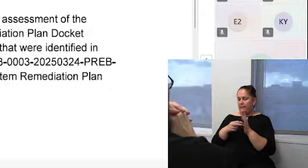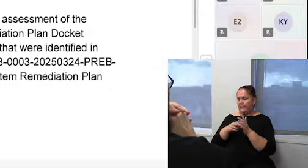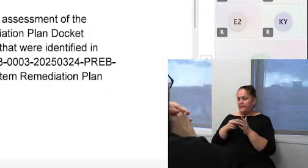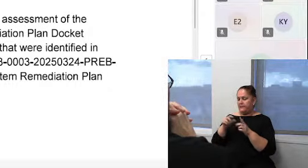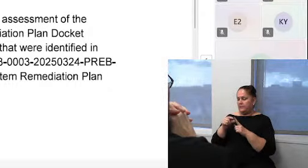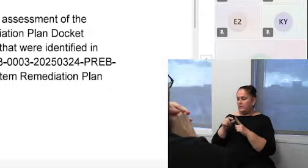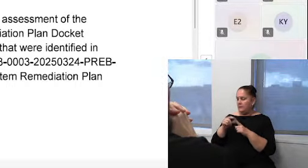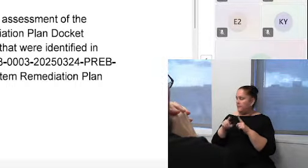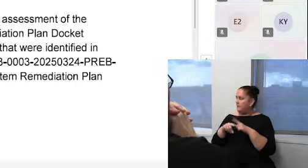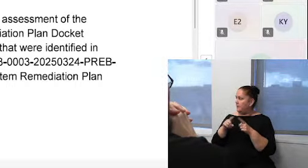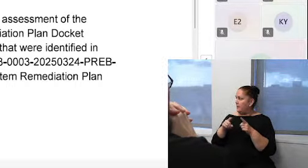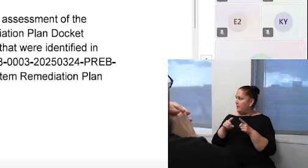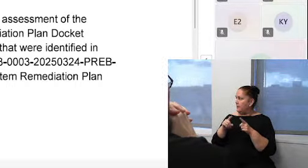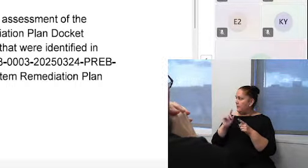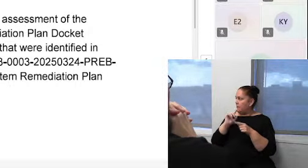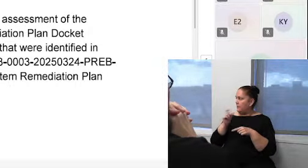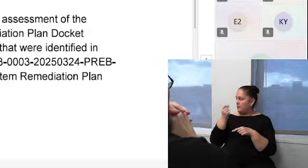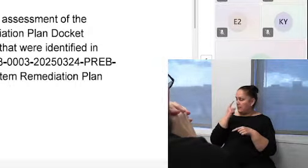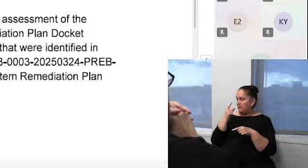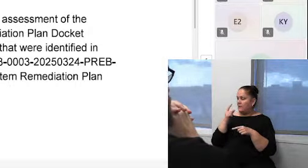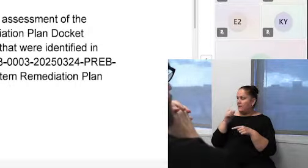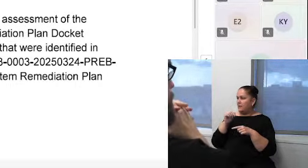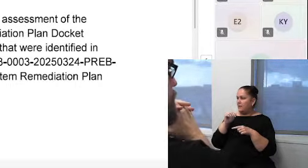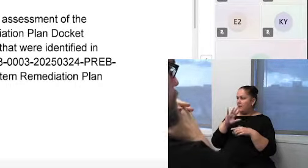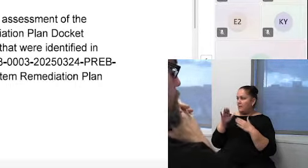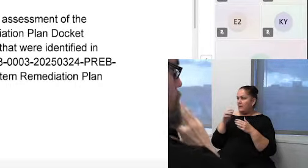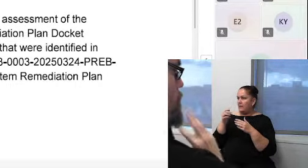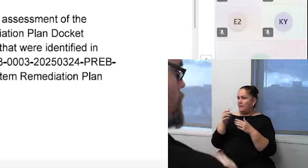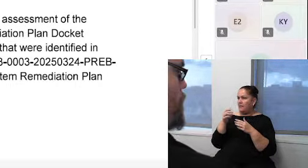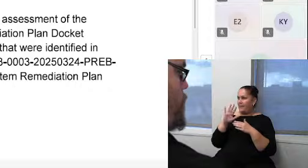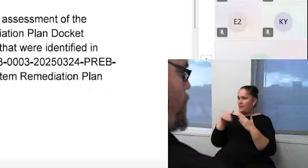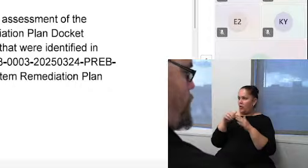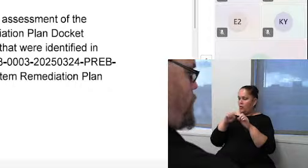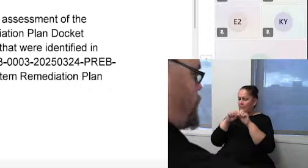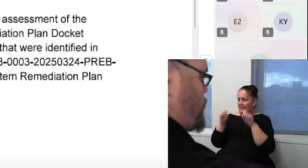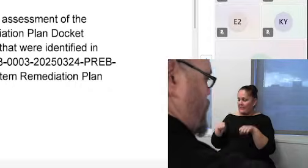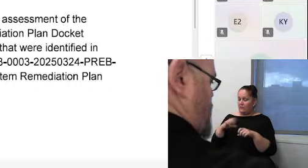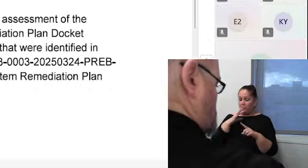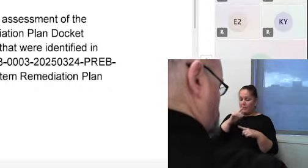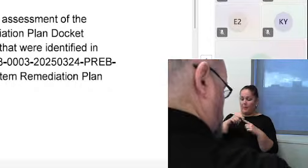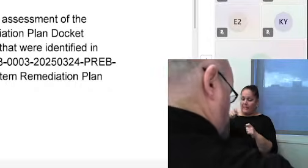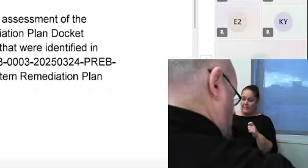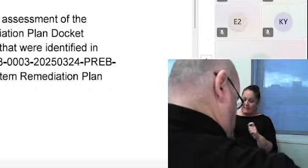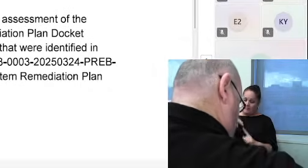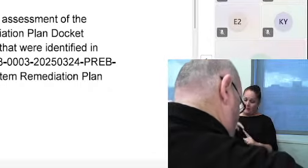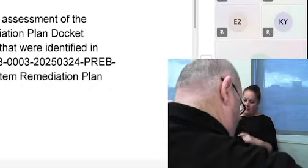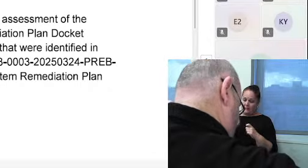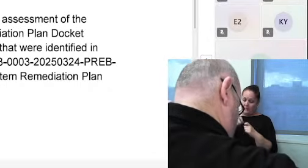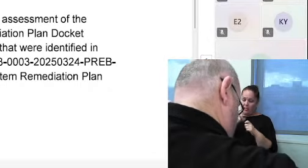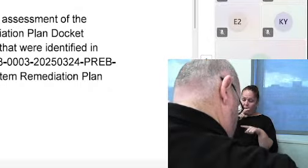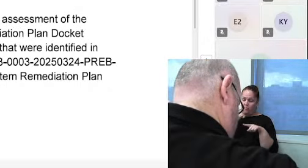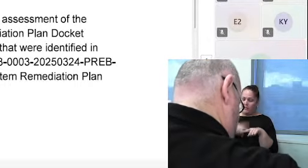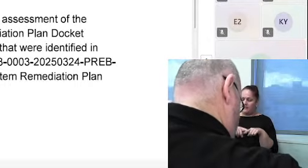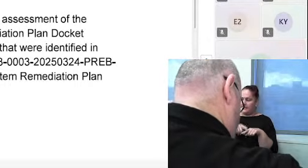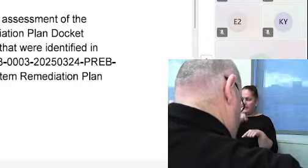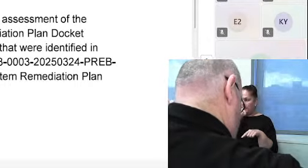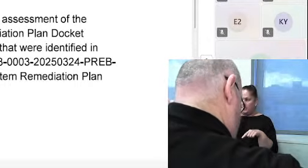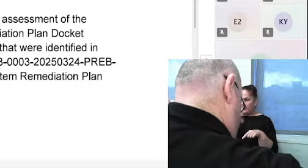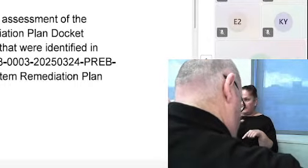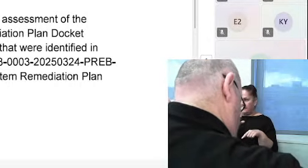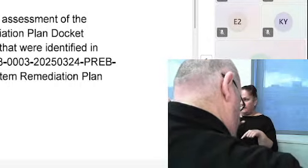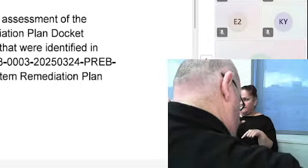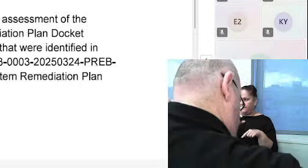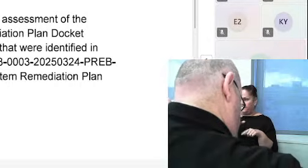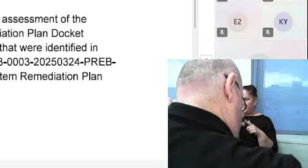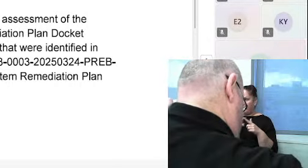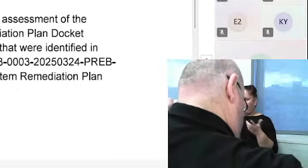term here, but in a technical basis is that have an understanding of the conditions of the entire system. When you're talking about specifically about reliability, that